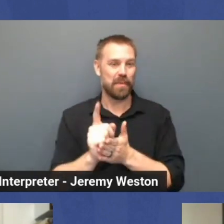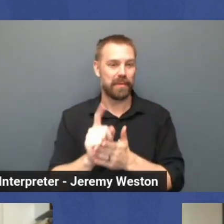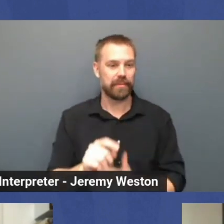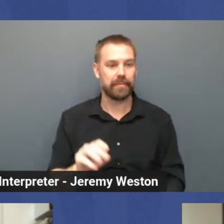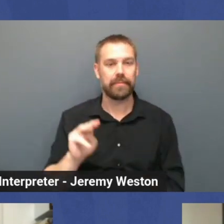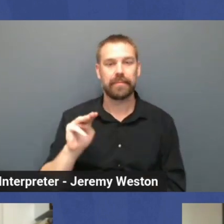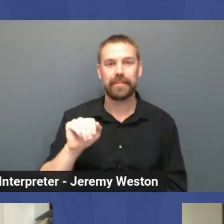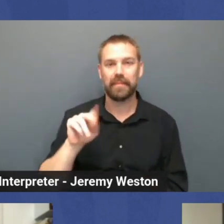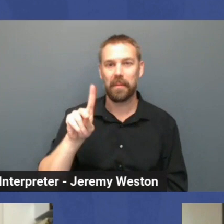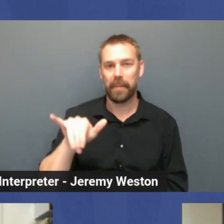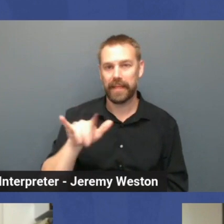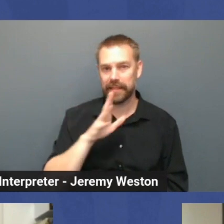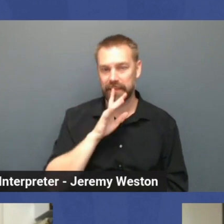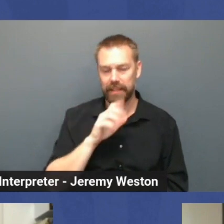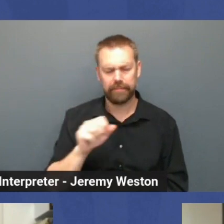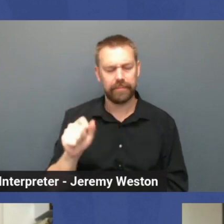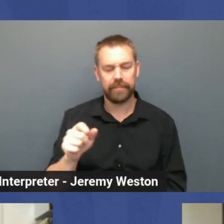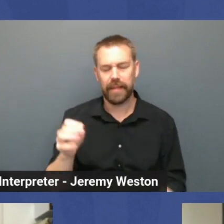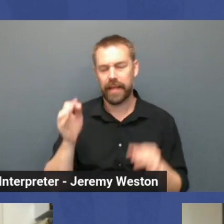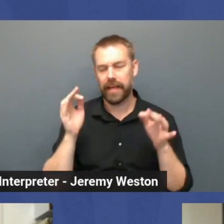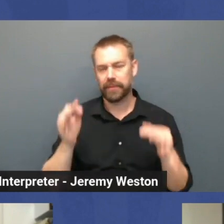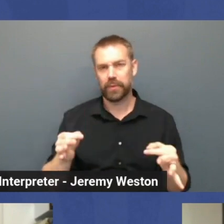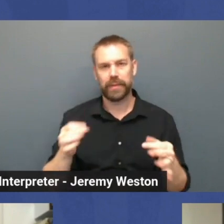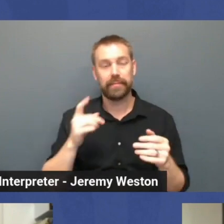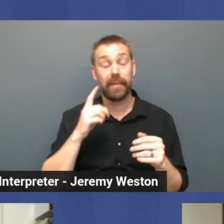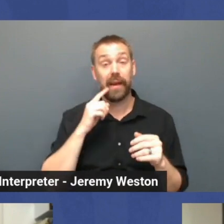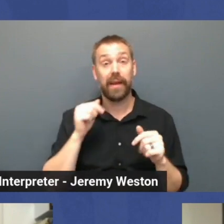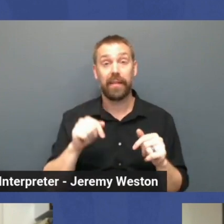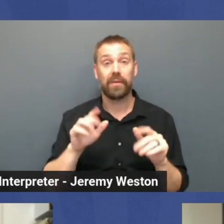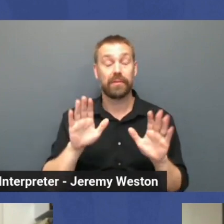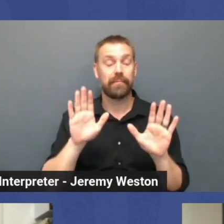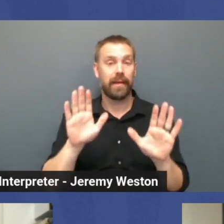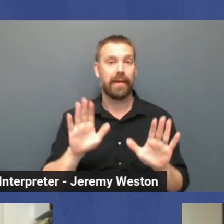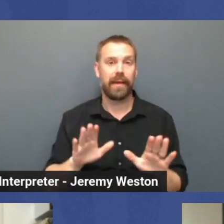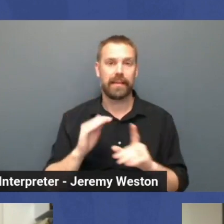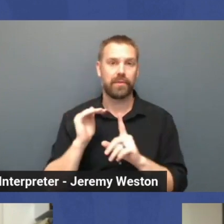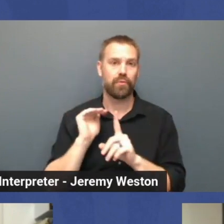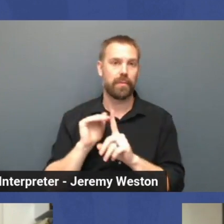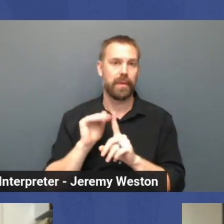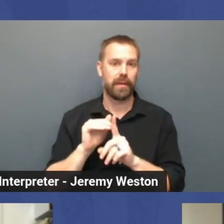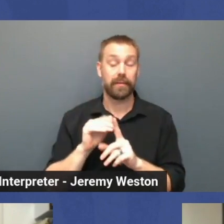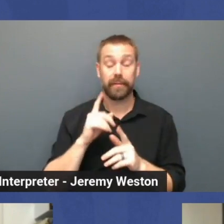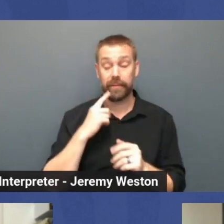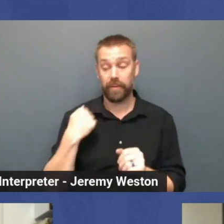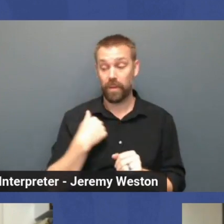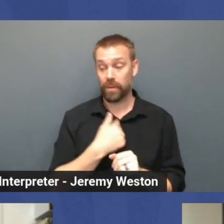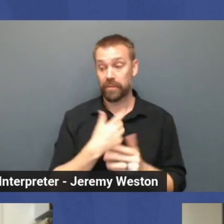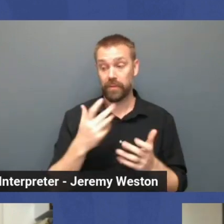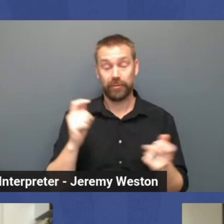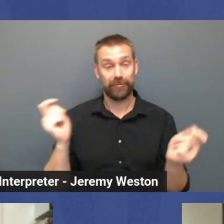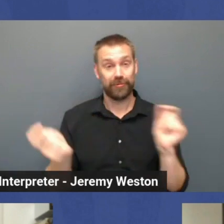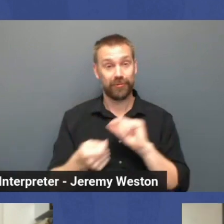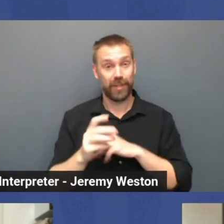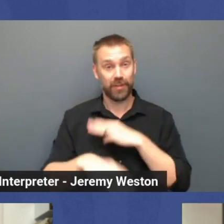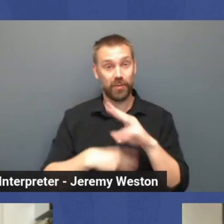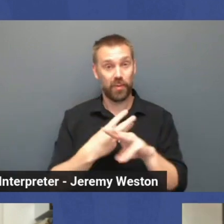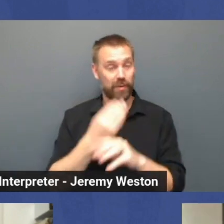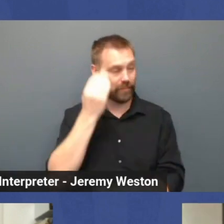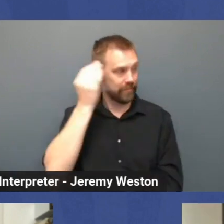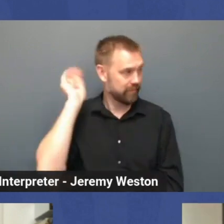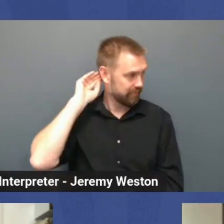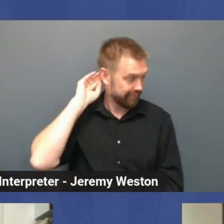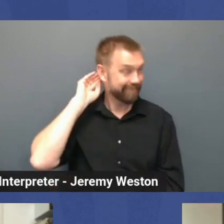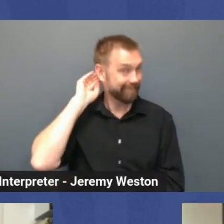Absolutely. I think those are excellent reminders and important for all of us who want to change the world to keep in mind, right? It all starts with